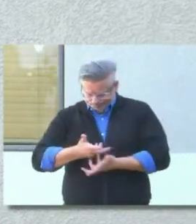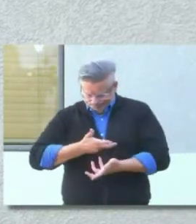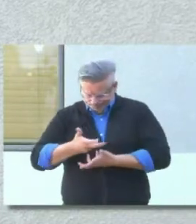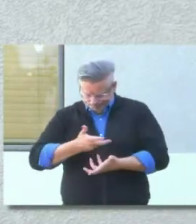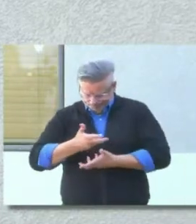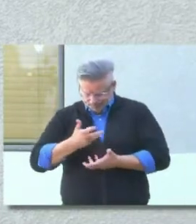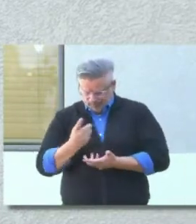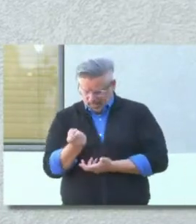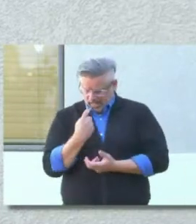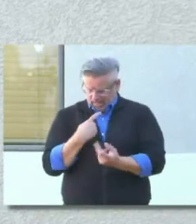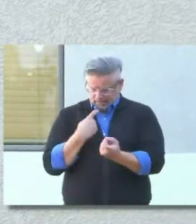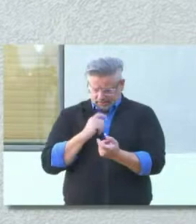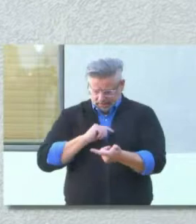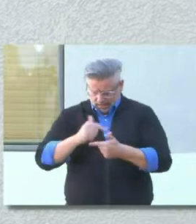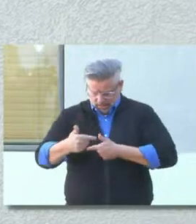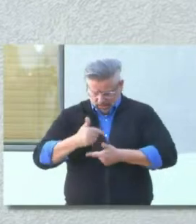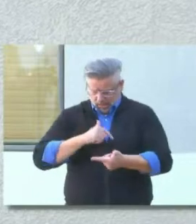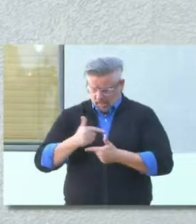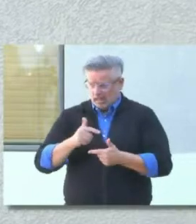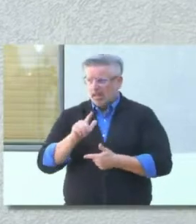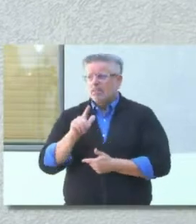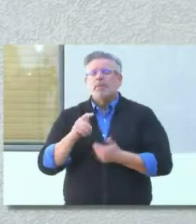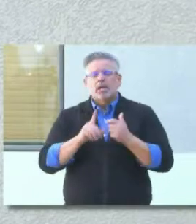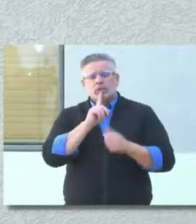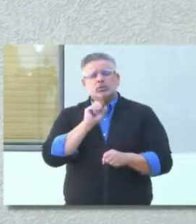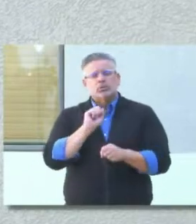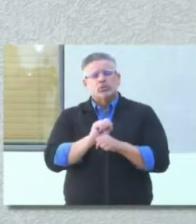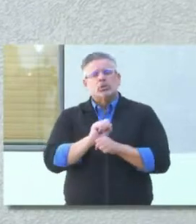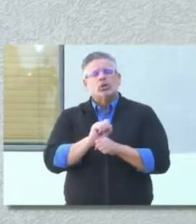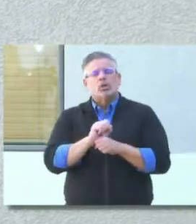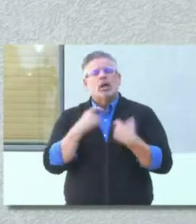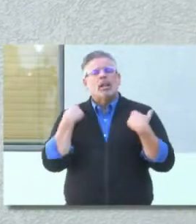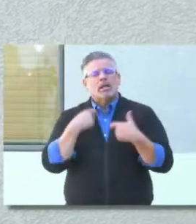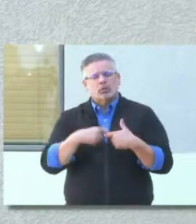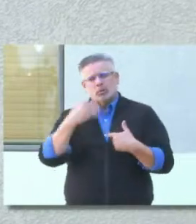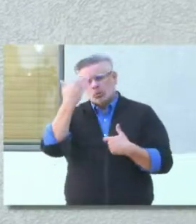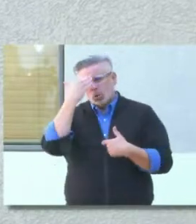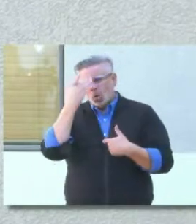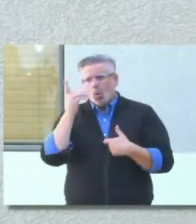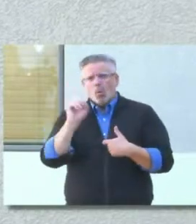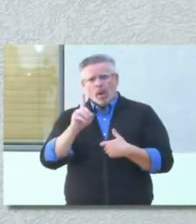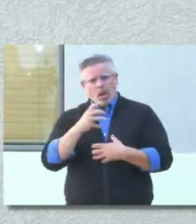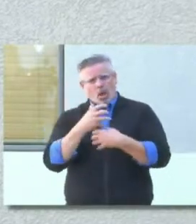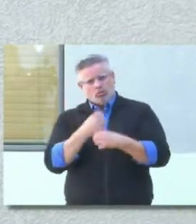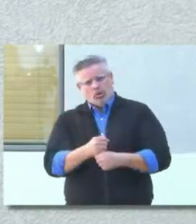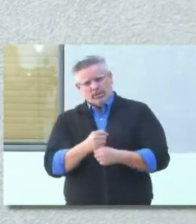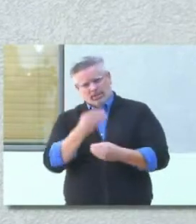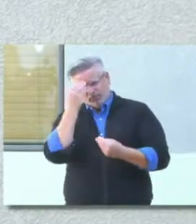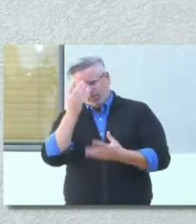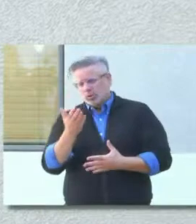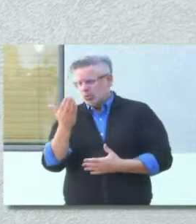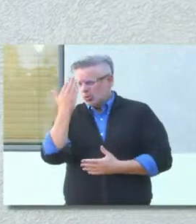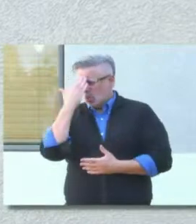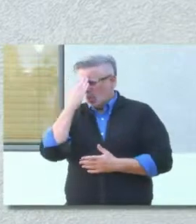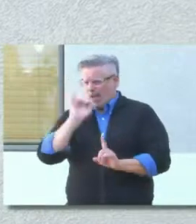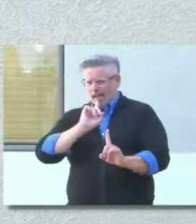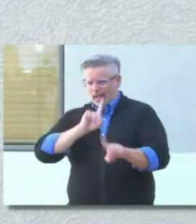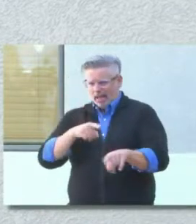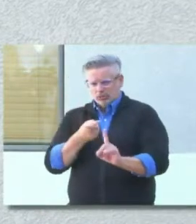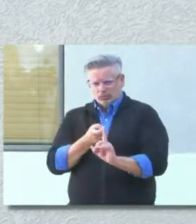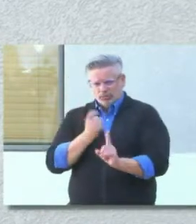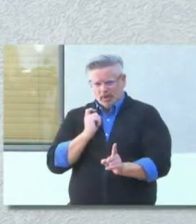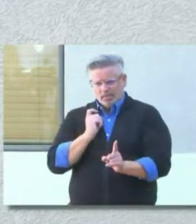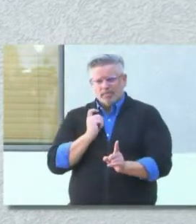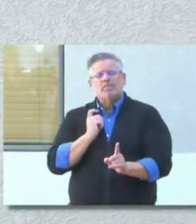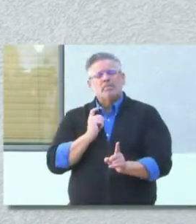have questions, and making sure our Latino communities across the state know where they can get trusted information, know where the answers can come